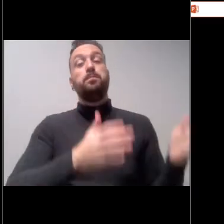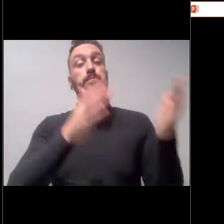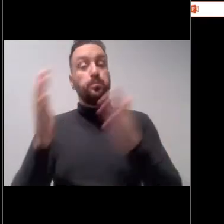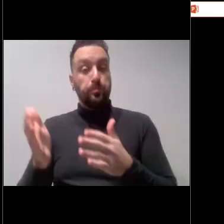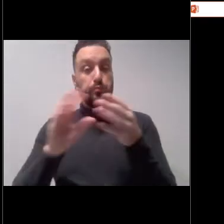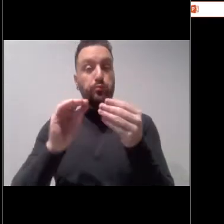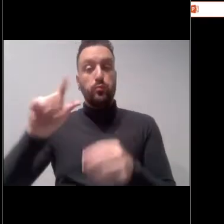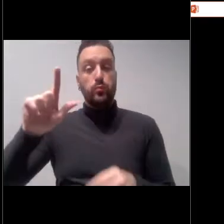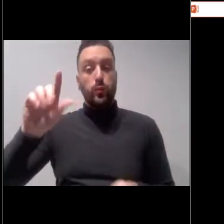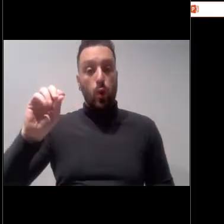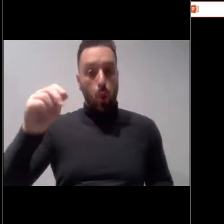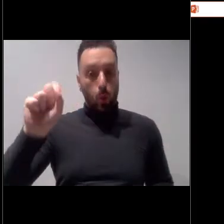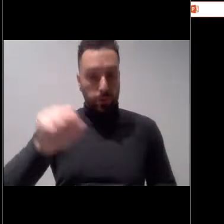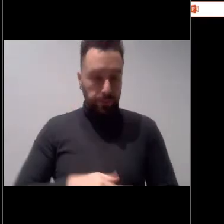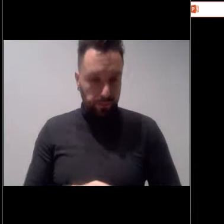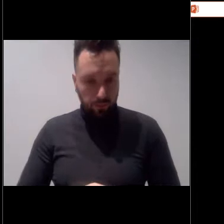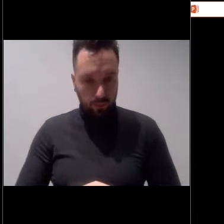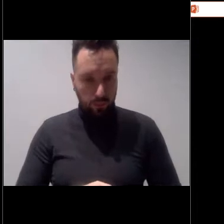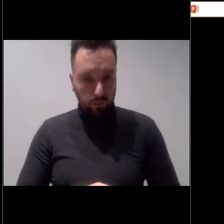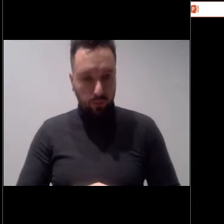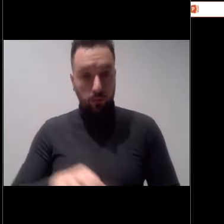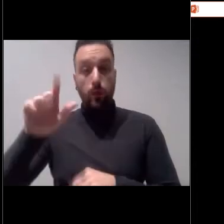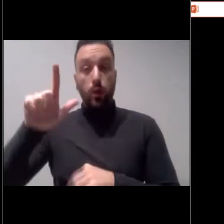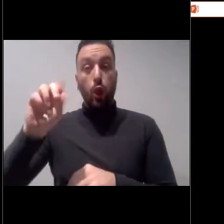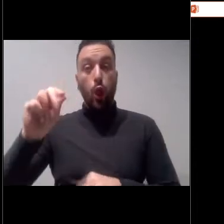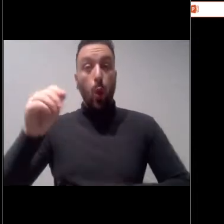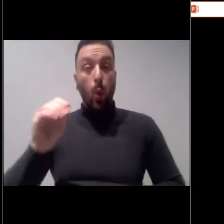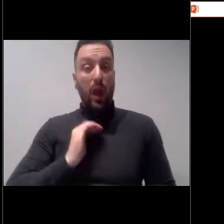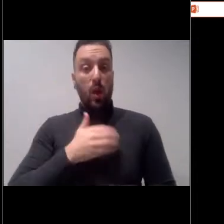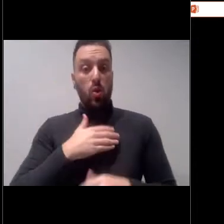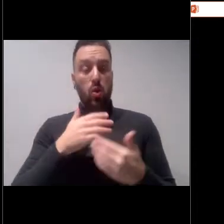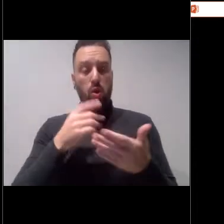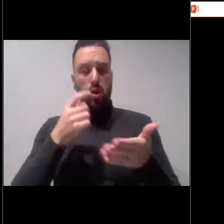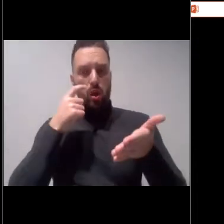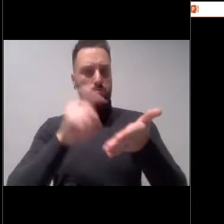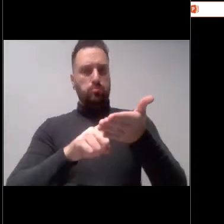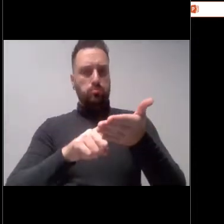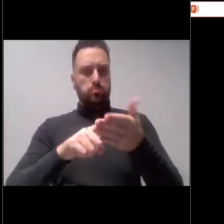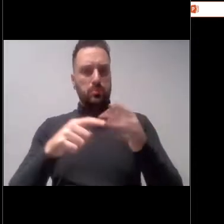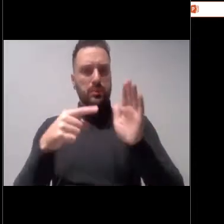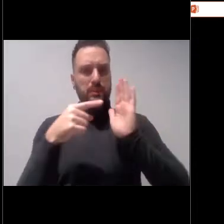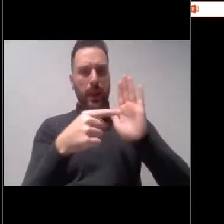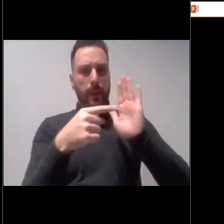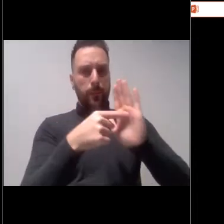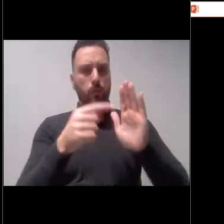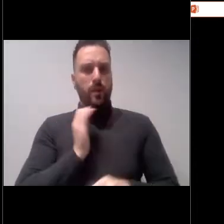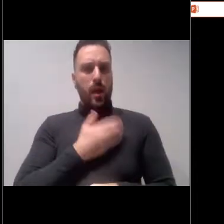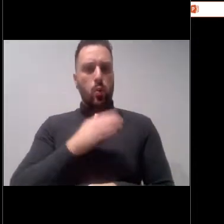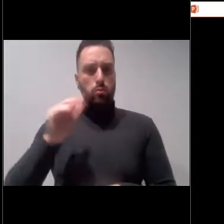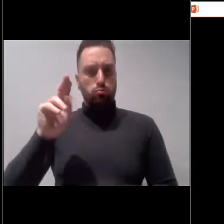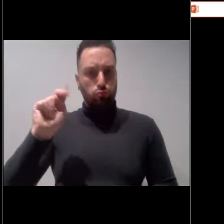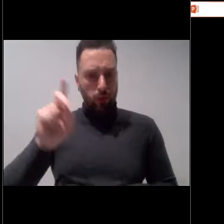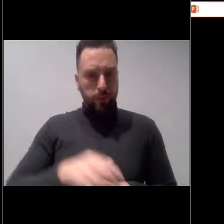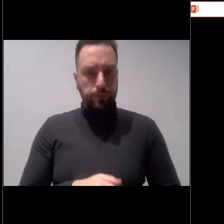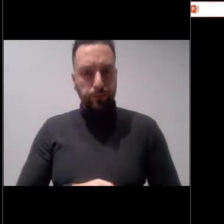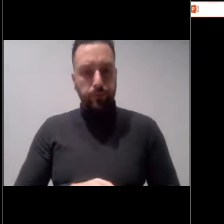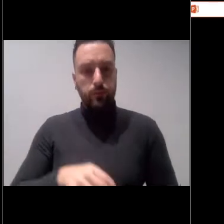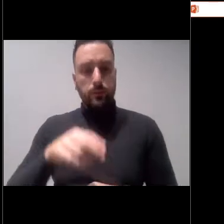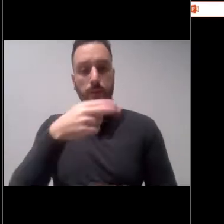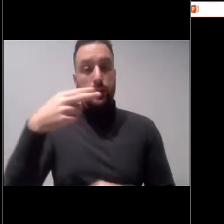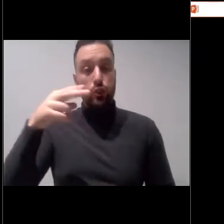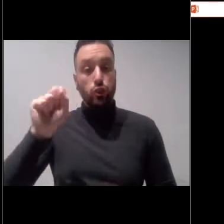logos. Our logo is the most recognizable example of our brand. The HHS